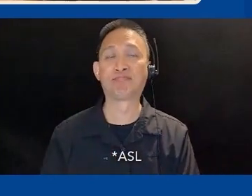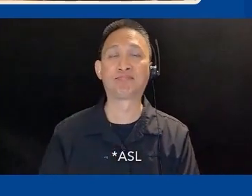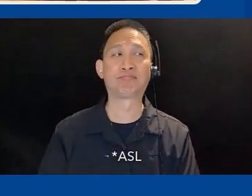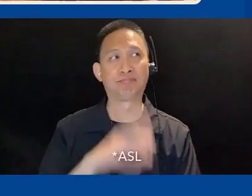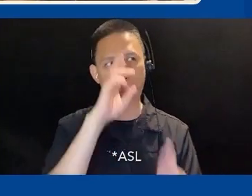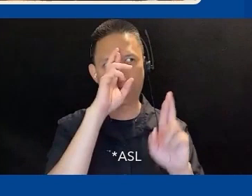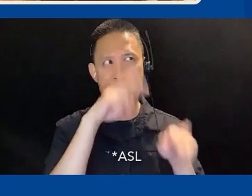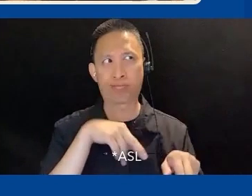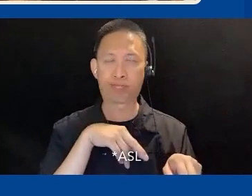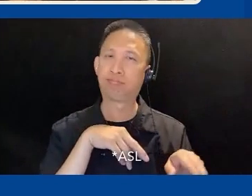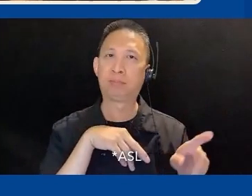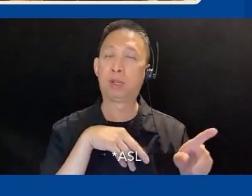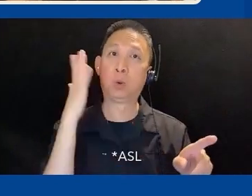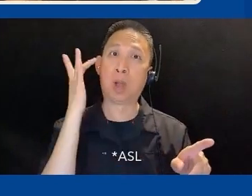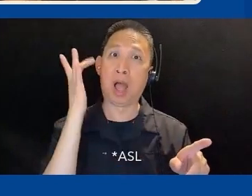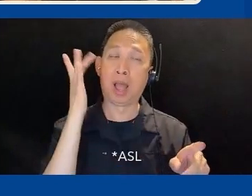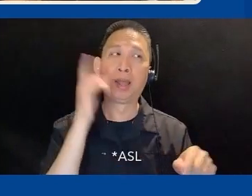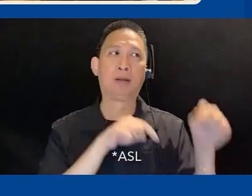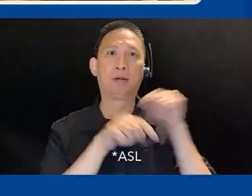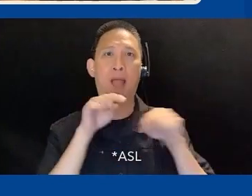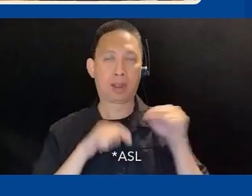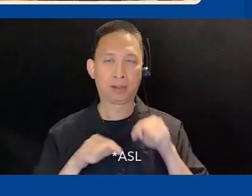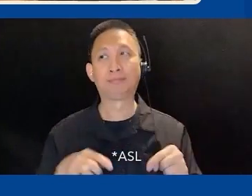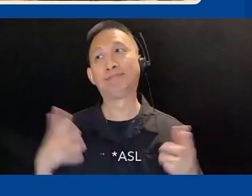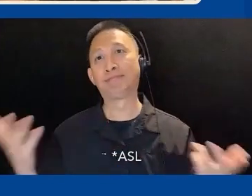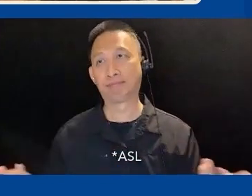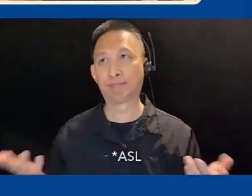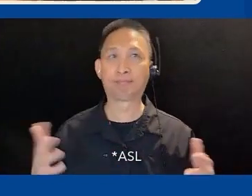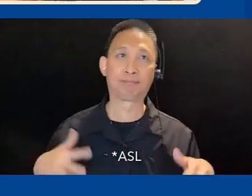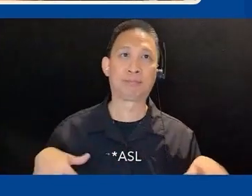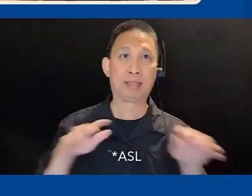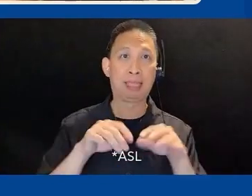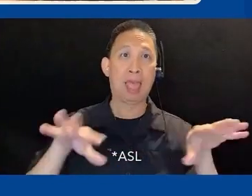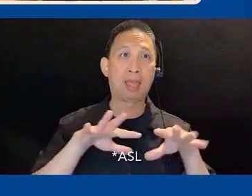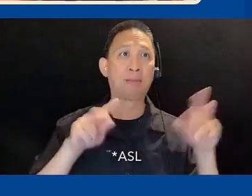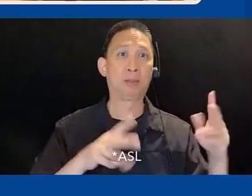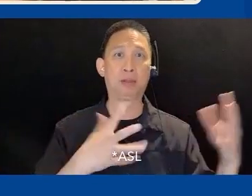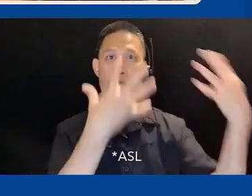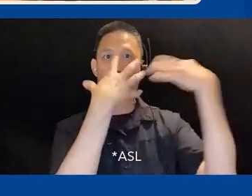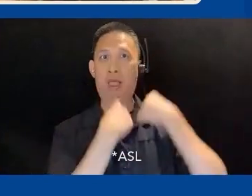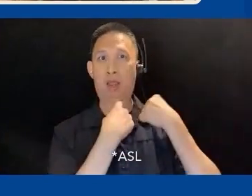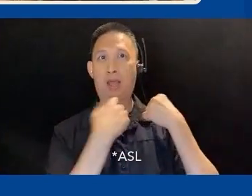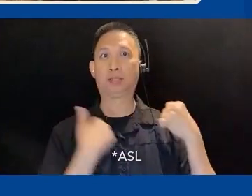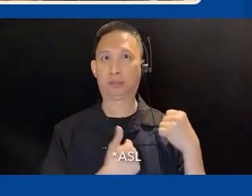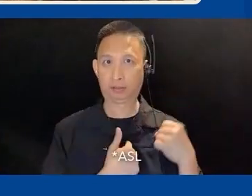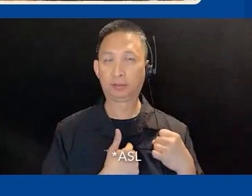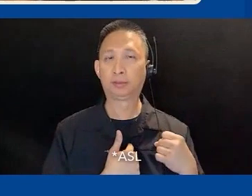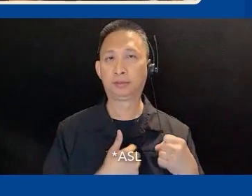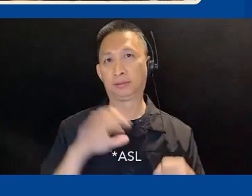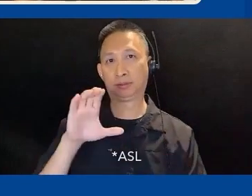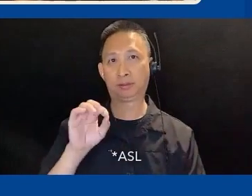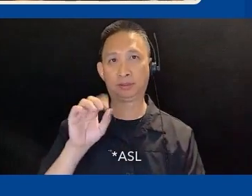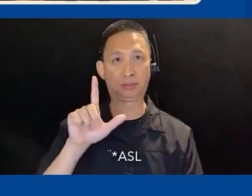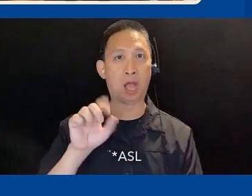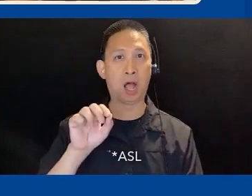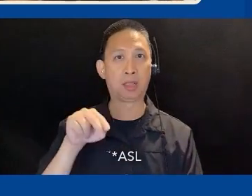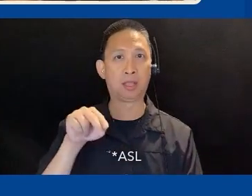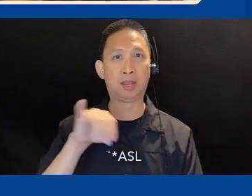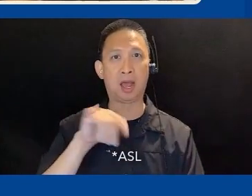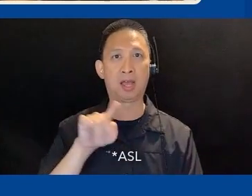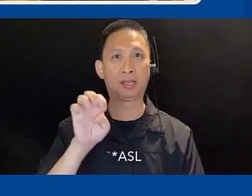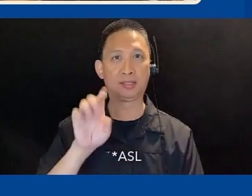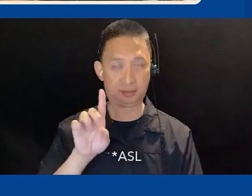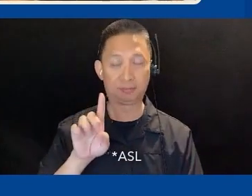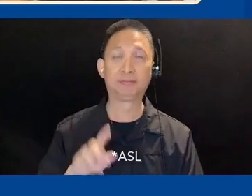the fact that we were colonized by land, and now it's made us like colonized